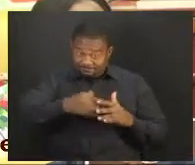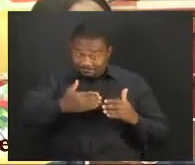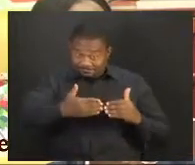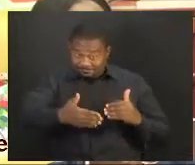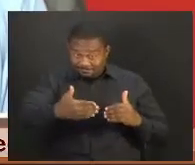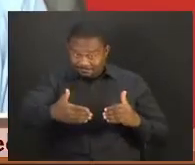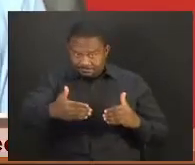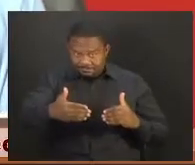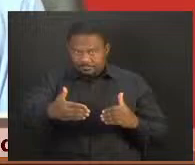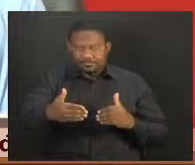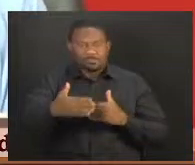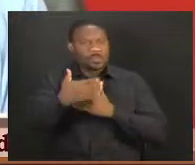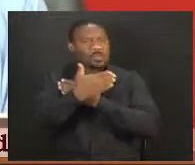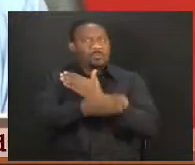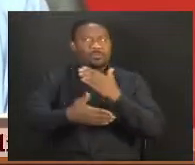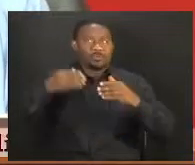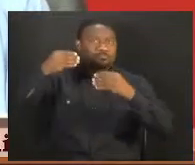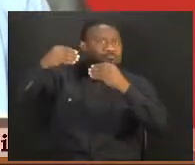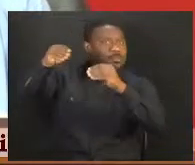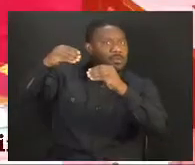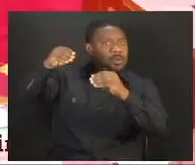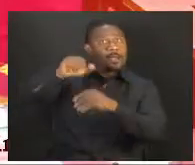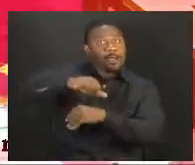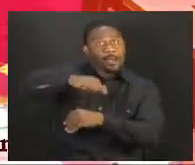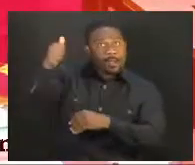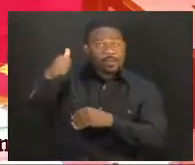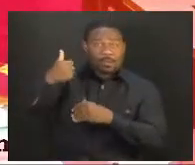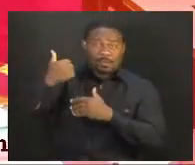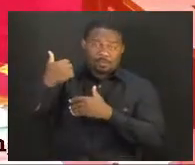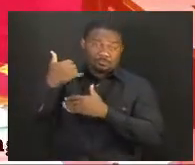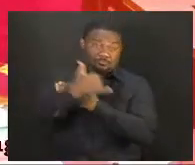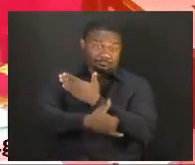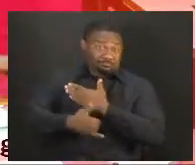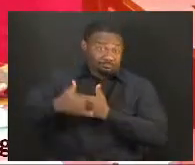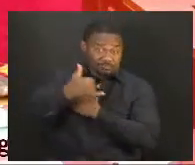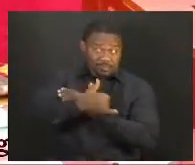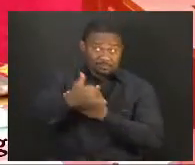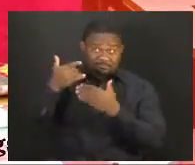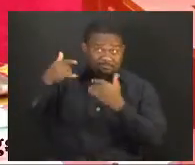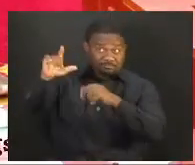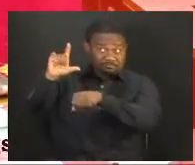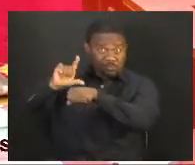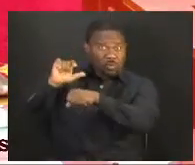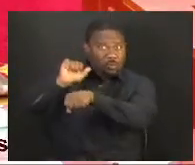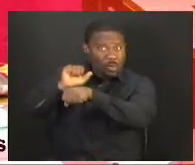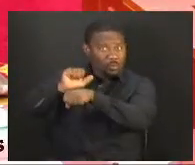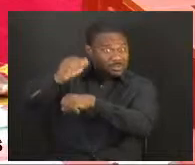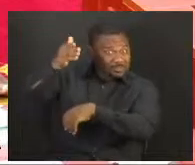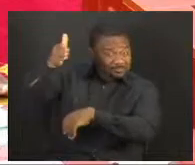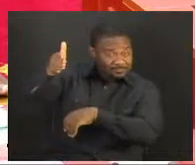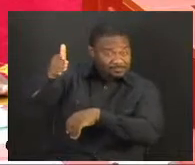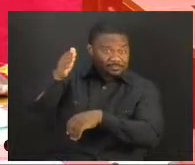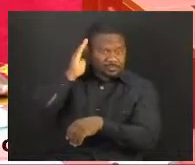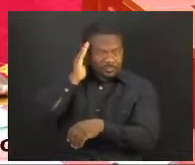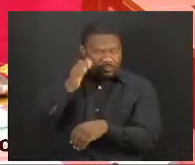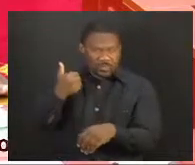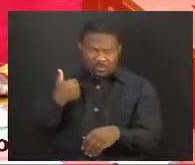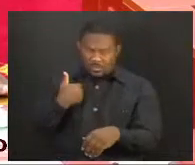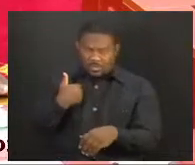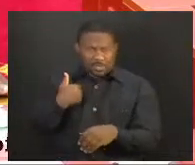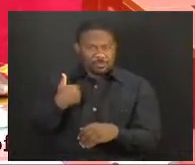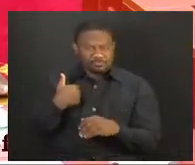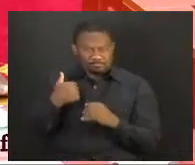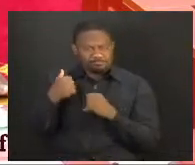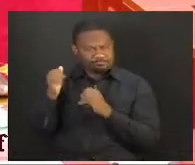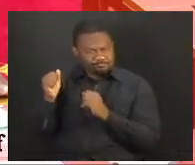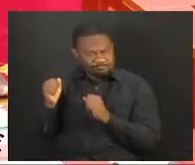export of Ghanaian labor to other countries. We will ensure a structured and beneficial system for